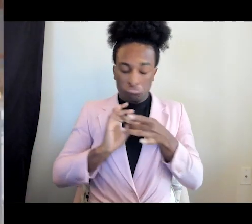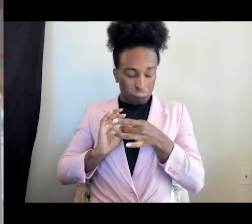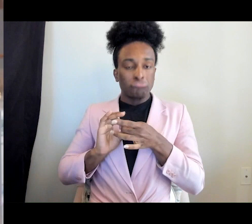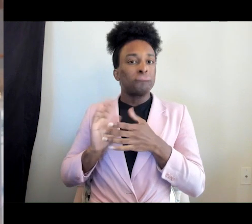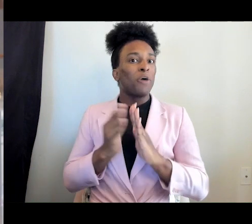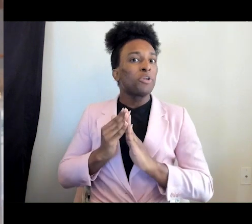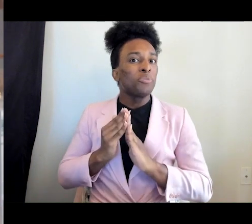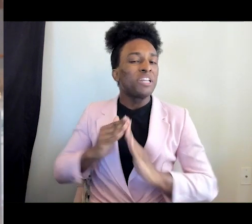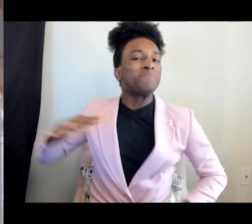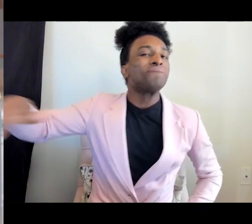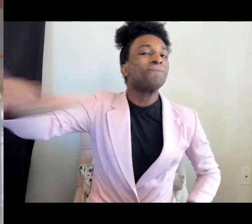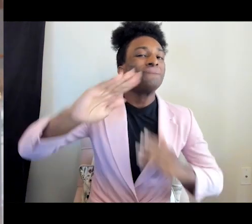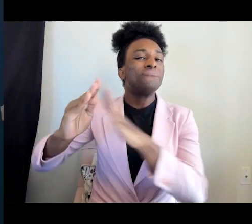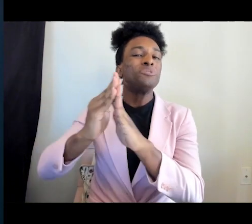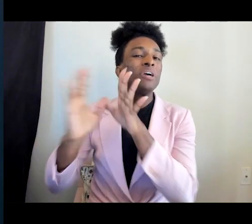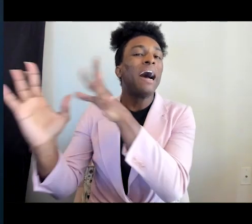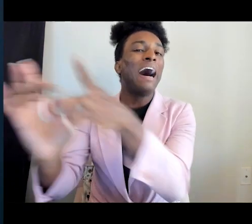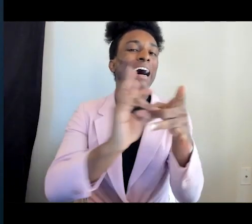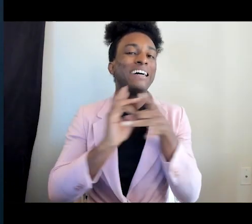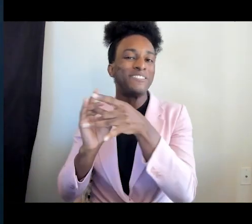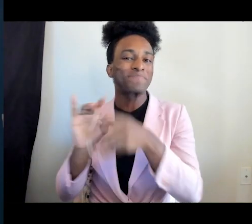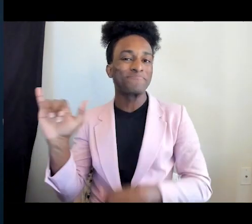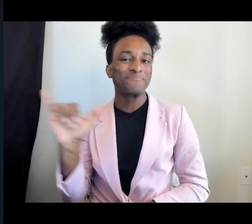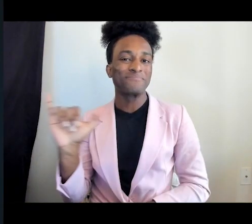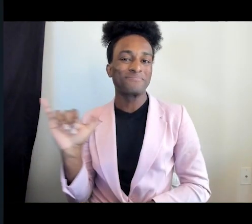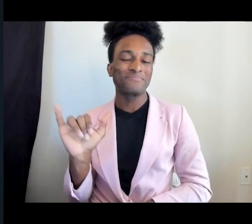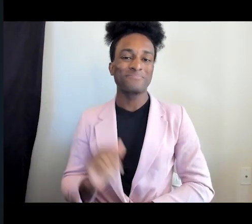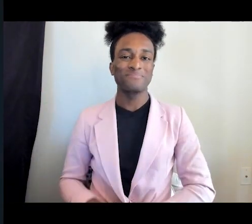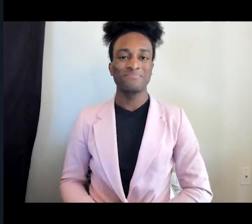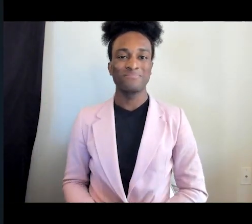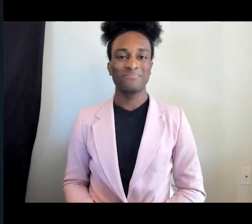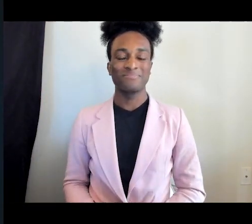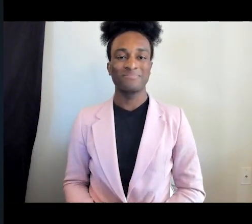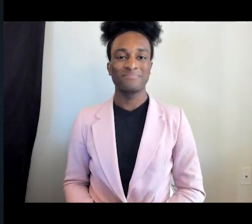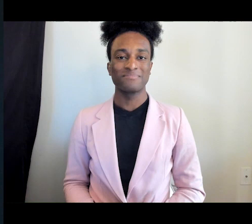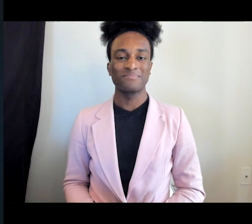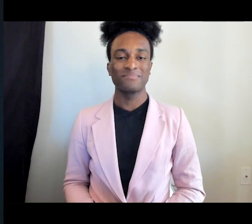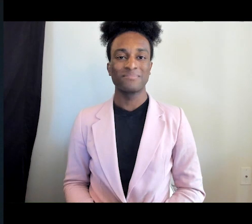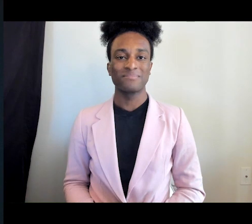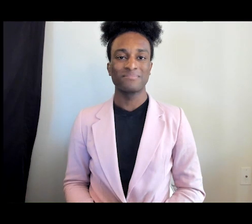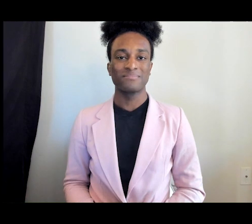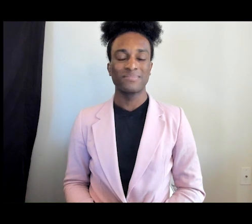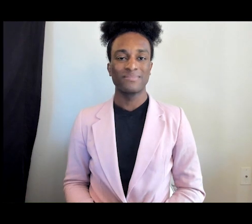things within our own communities, but then also our greater global community as well.